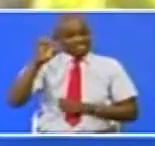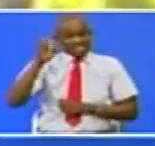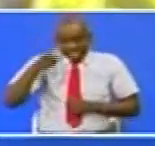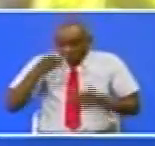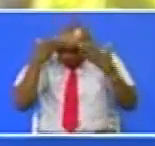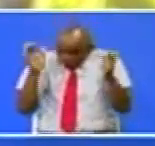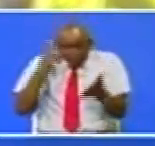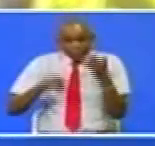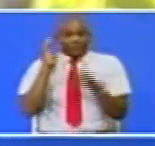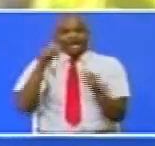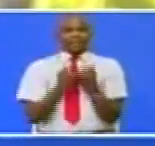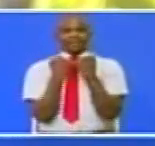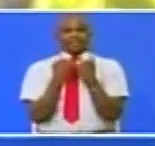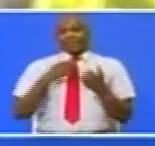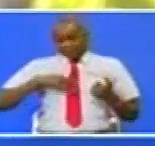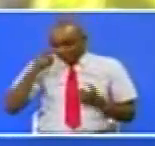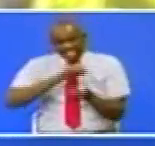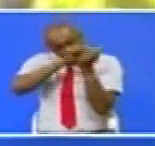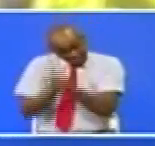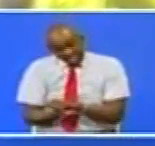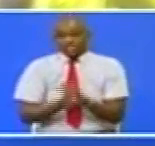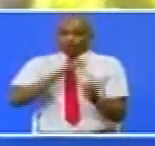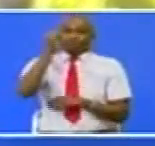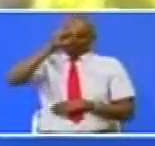hangs in the balance, with calls for the reversal of the